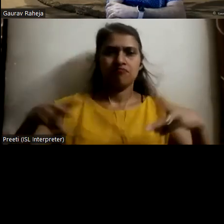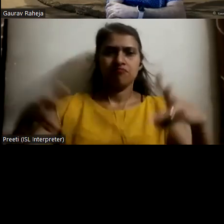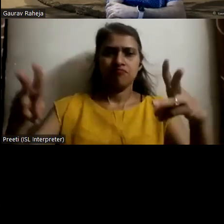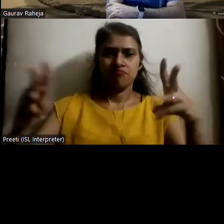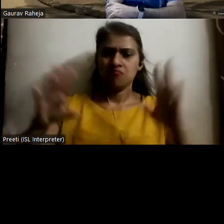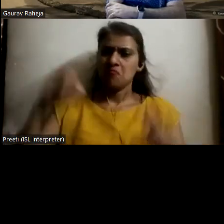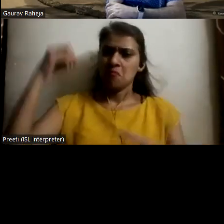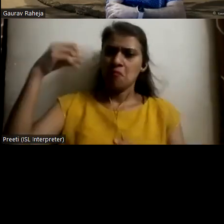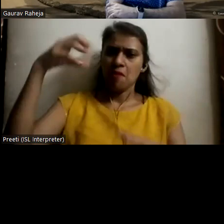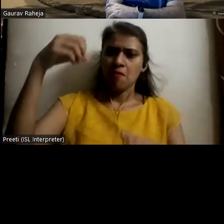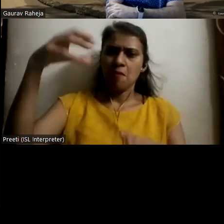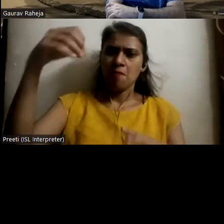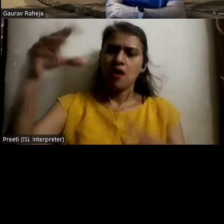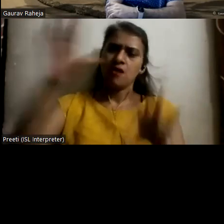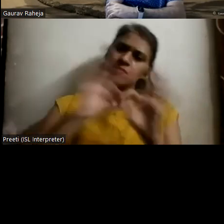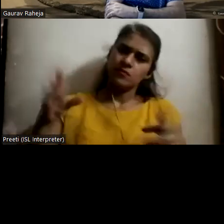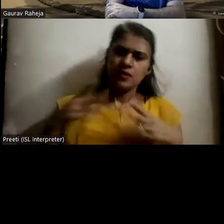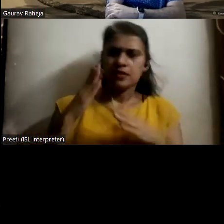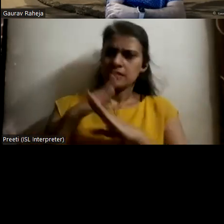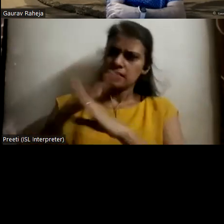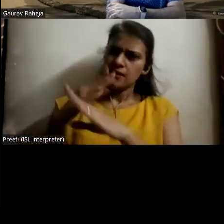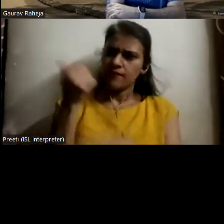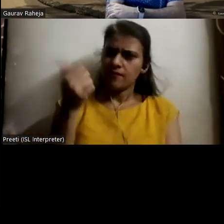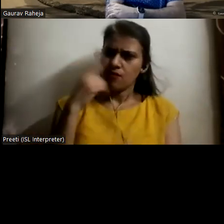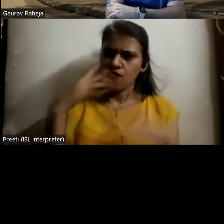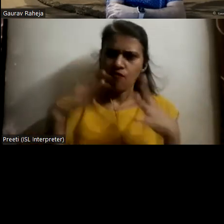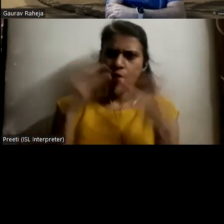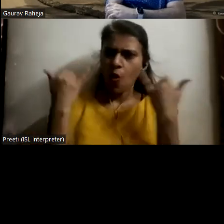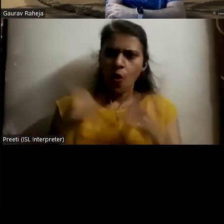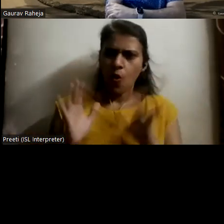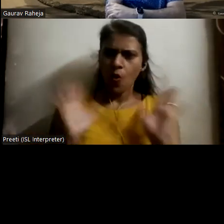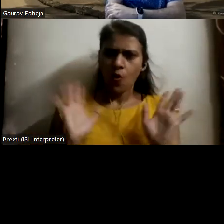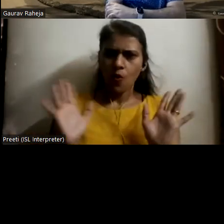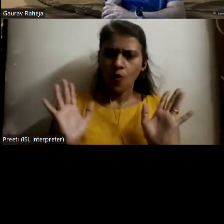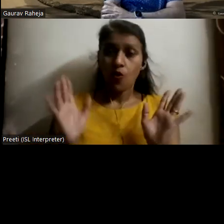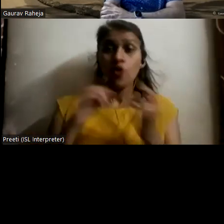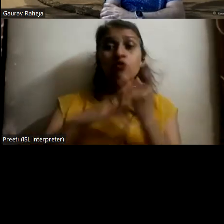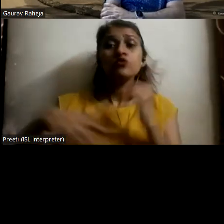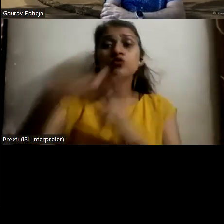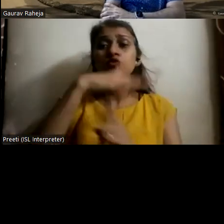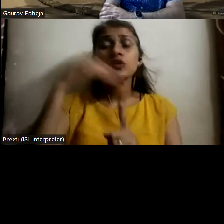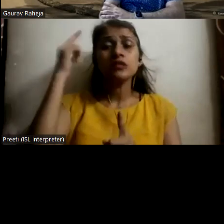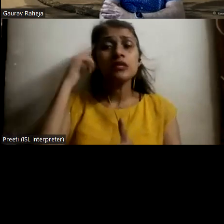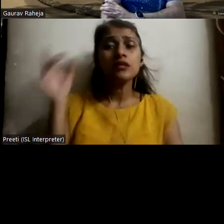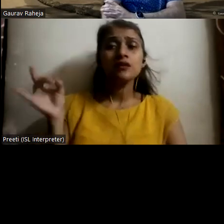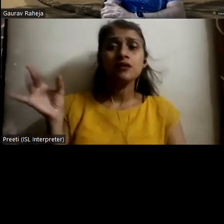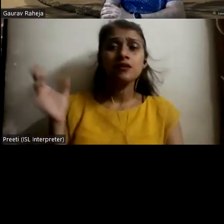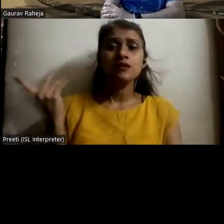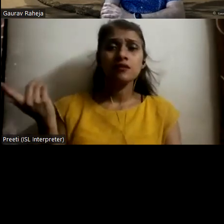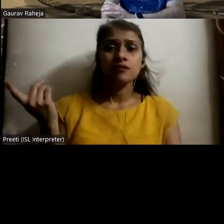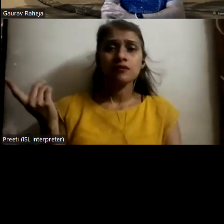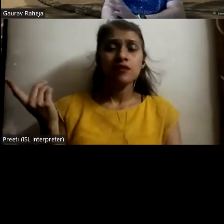street lights, so the streets have become safe. No, we have not taken any action at social level, and we have not taken any action at institutional